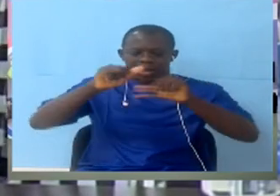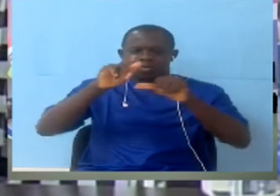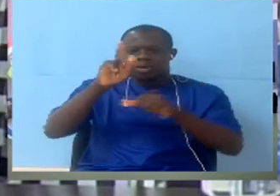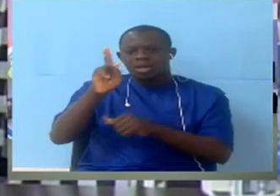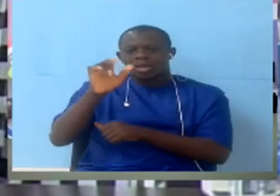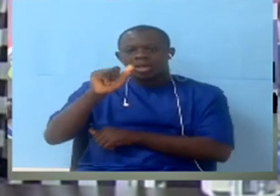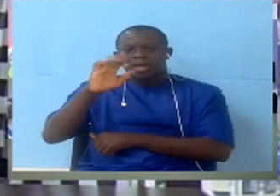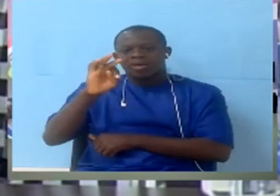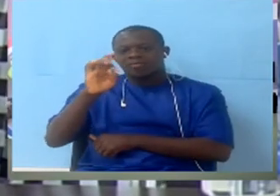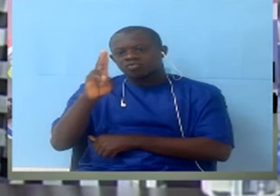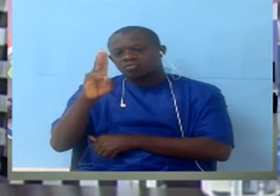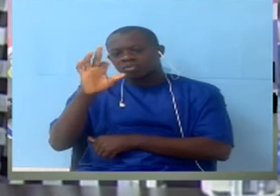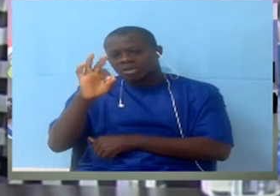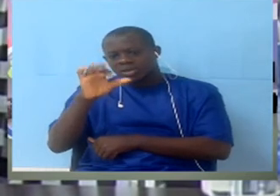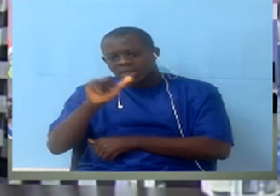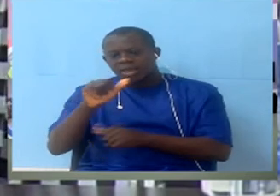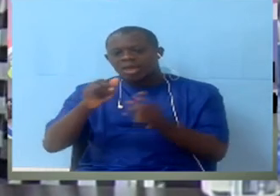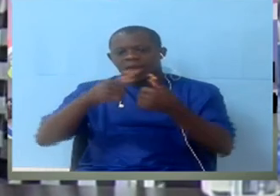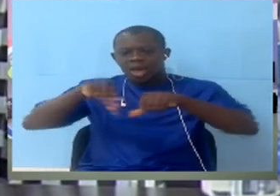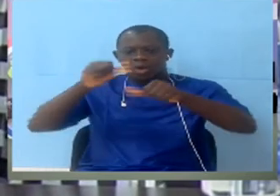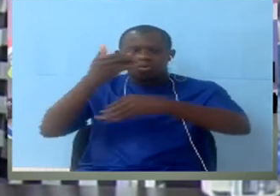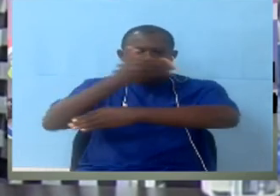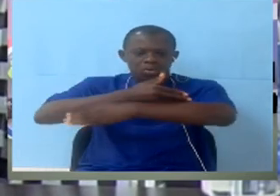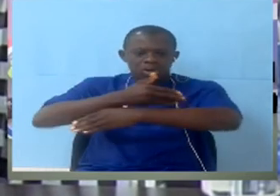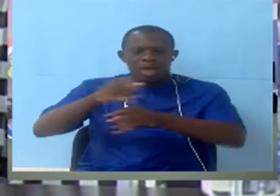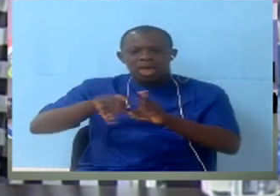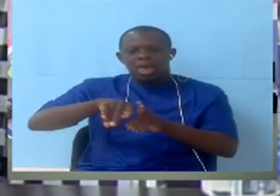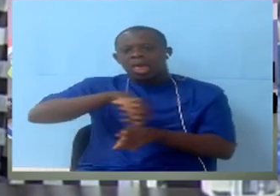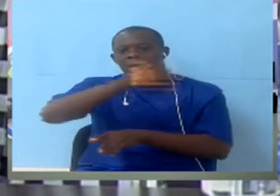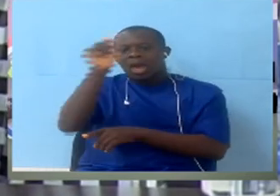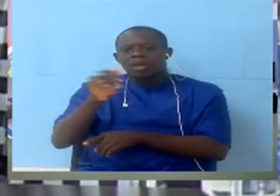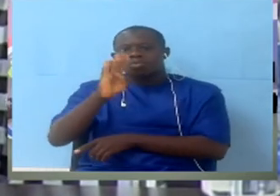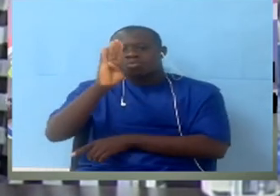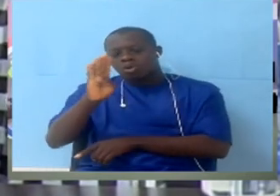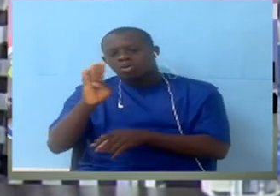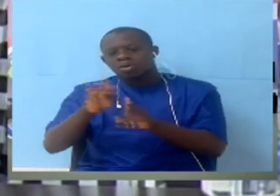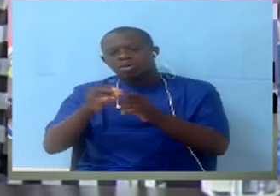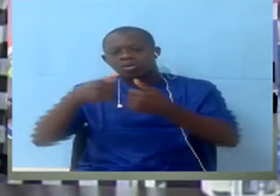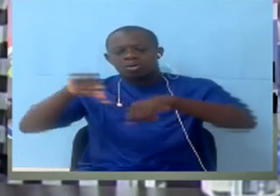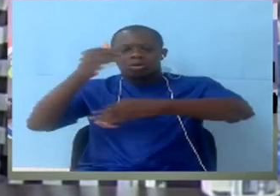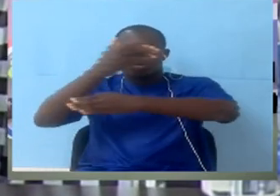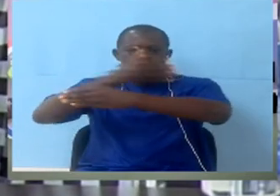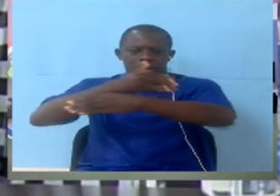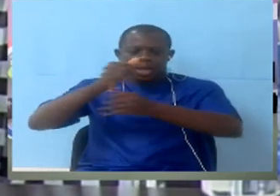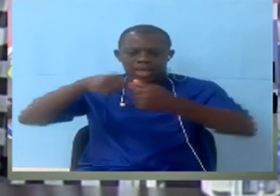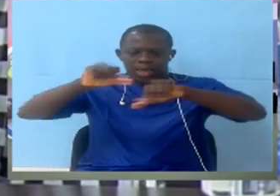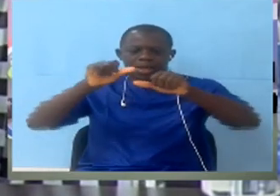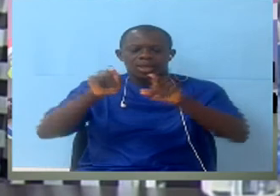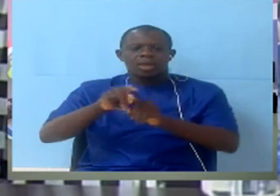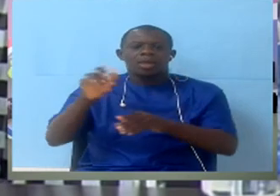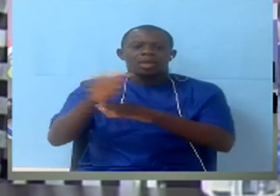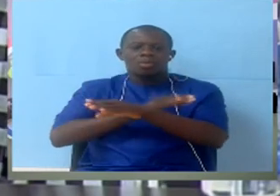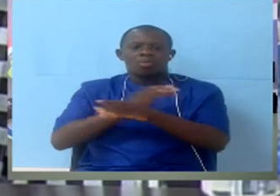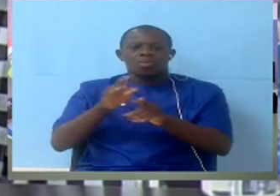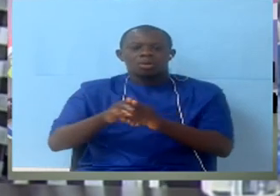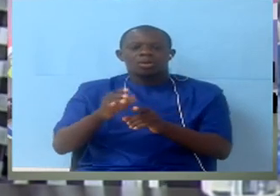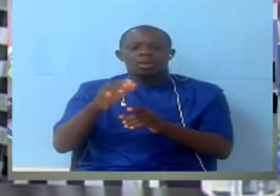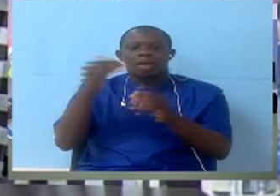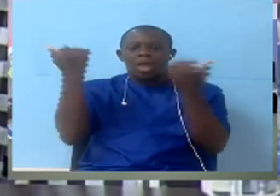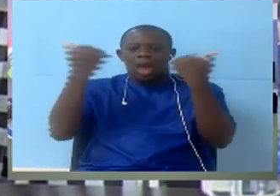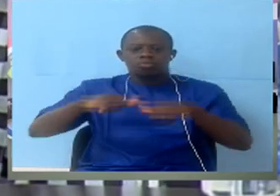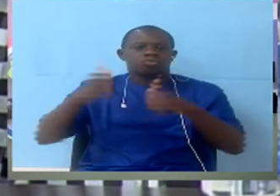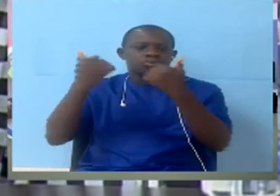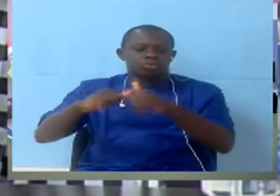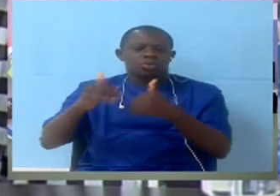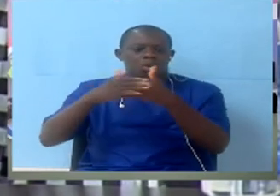Tumbung, around the border area. And block around the border area also. Around the border area also at block. That time, Kobe Tensir Jebake, because rebel